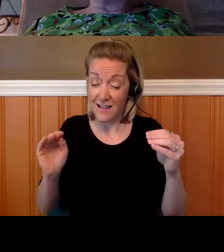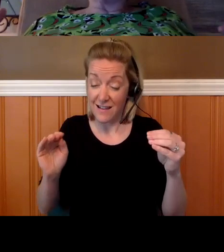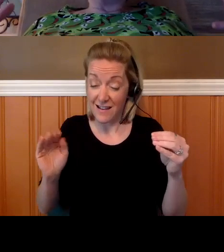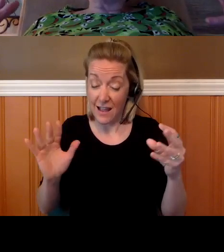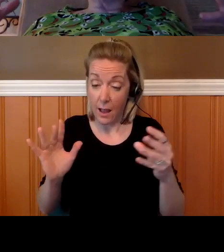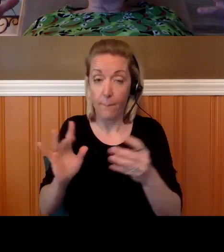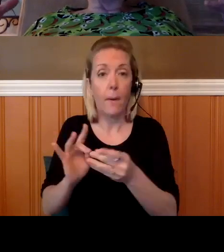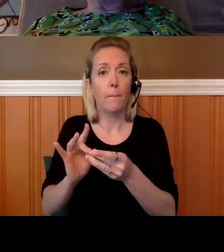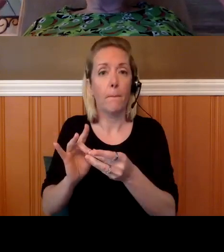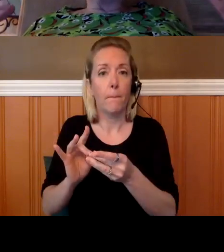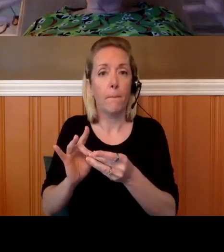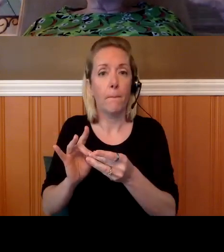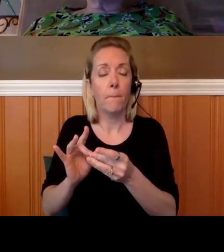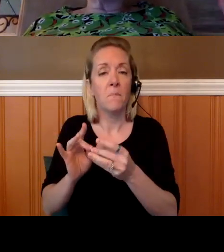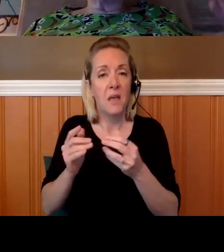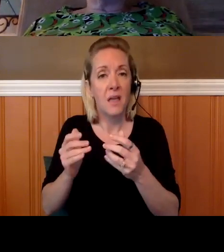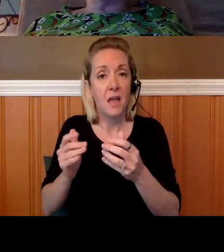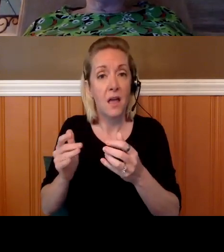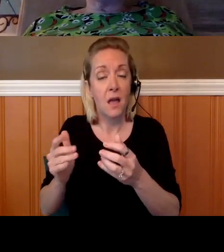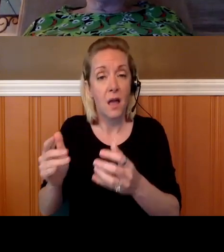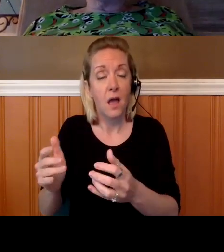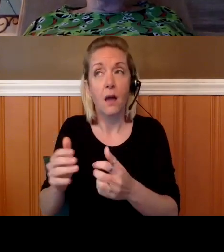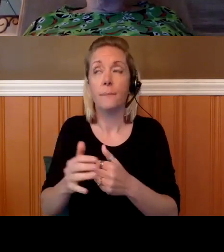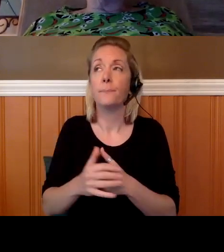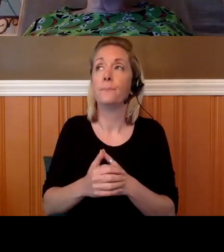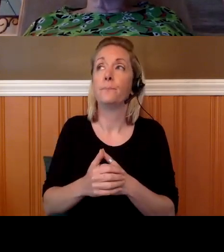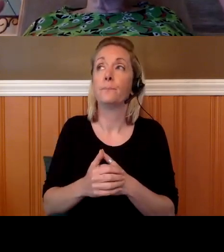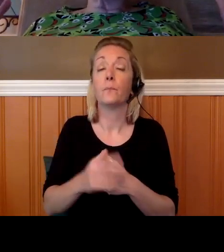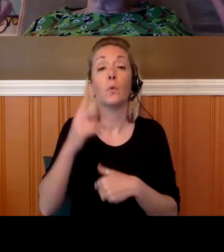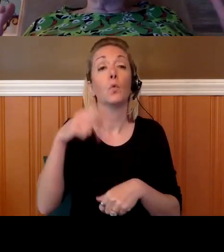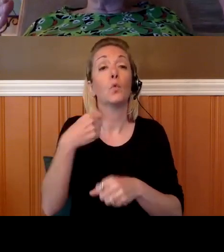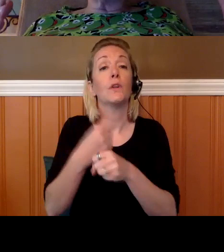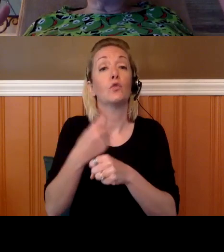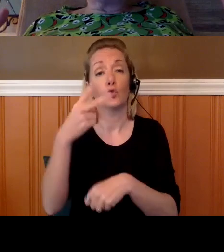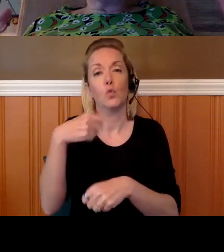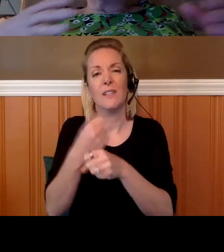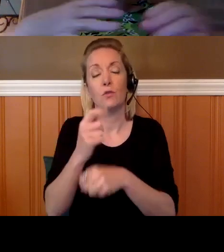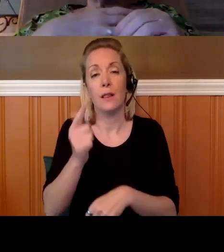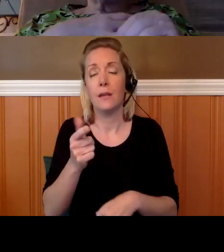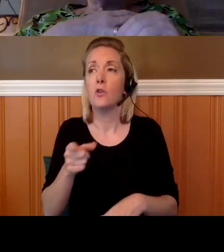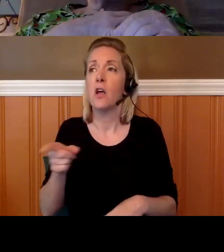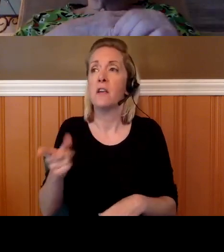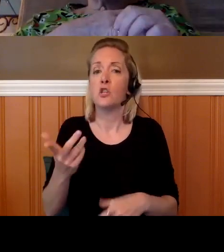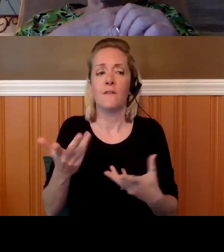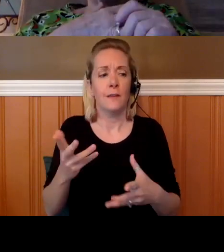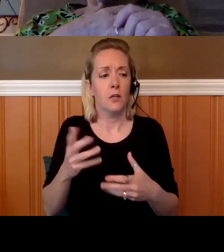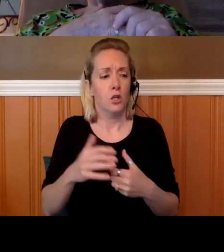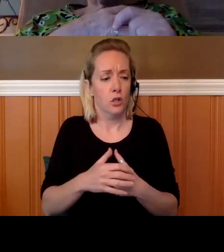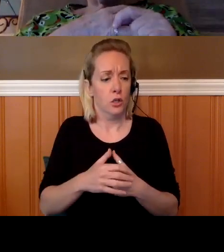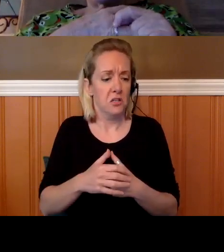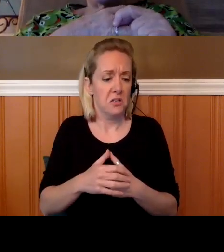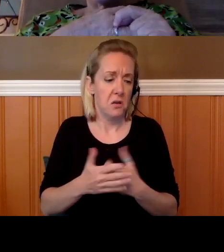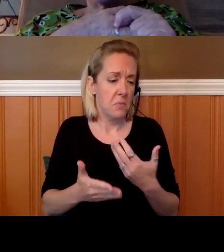2 years, she probably had about 15 to 20 at our last team